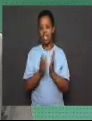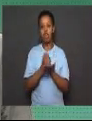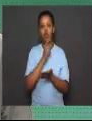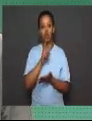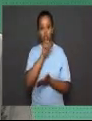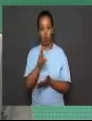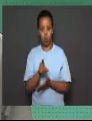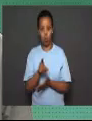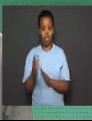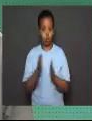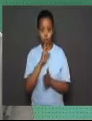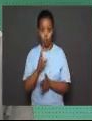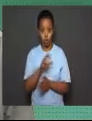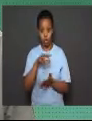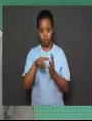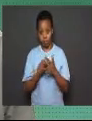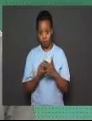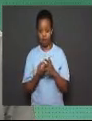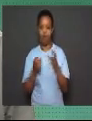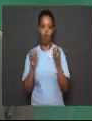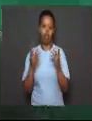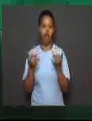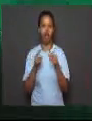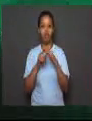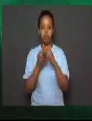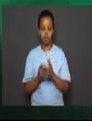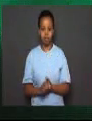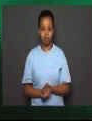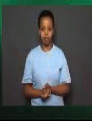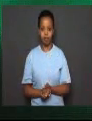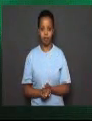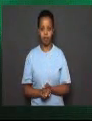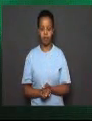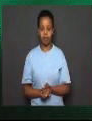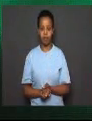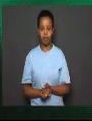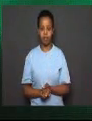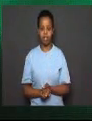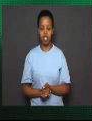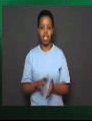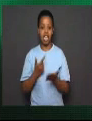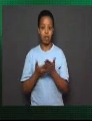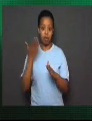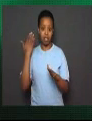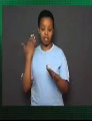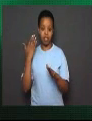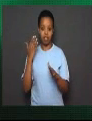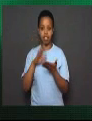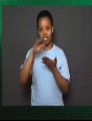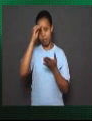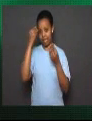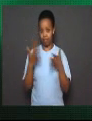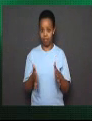ready, students? Then let us begin. We have already learned some